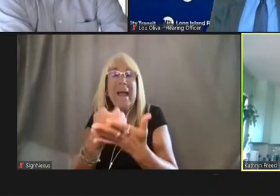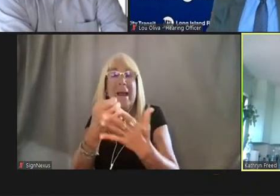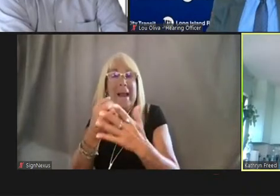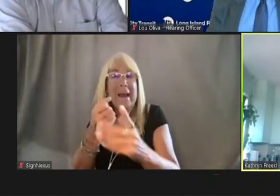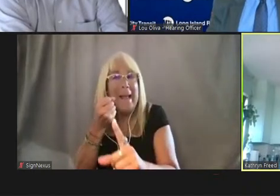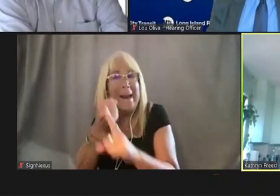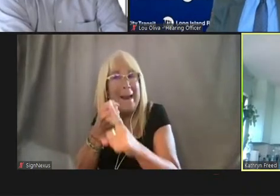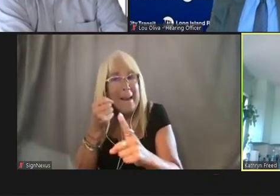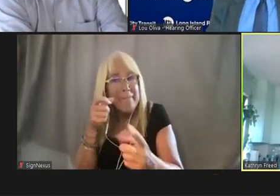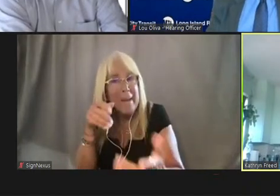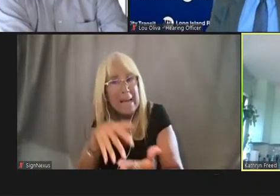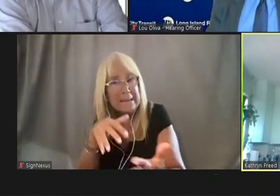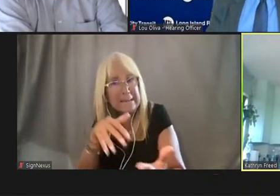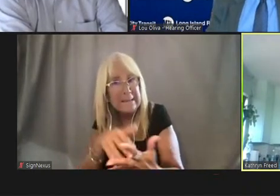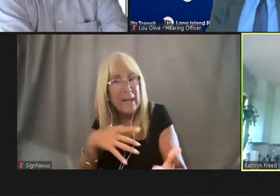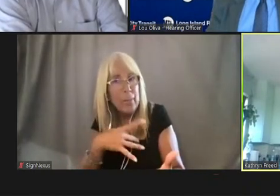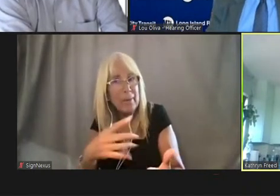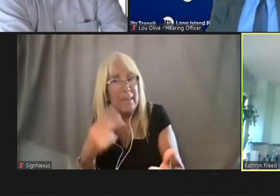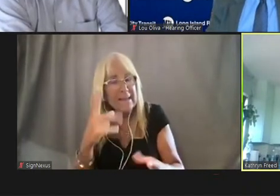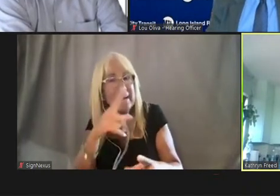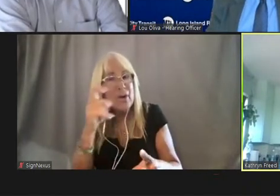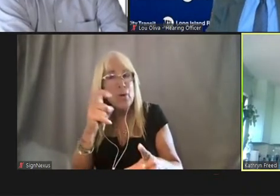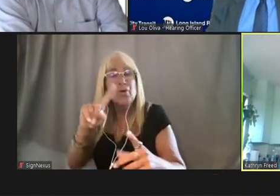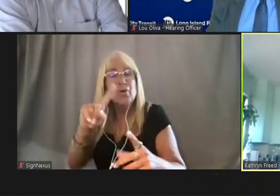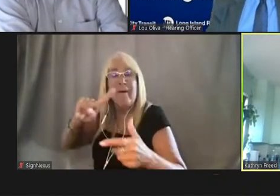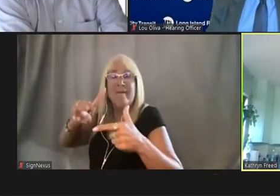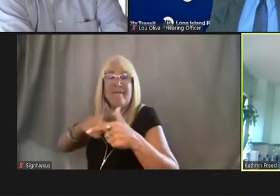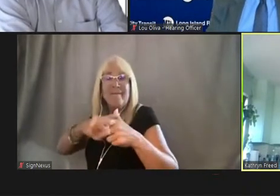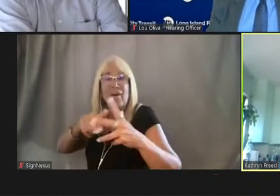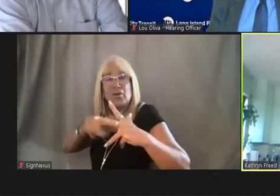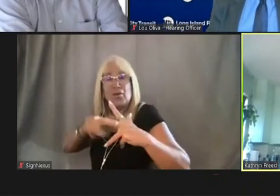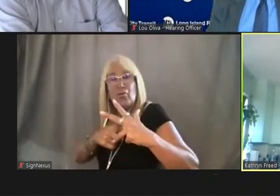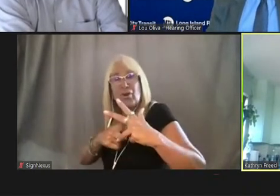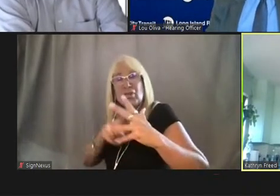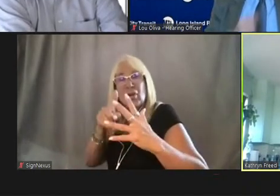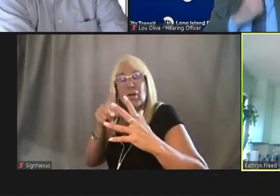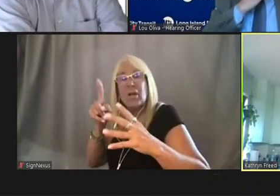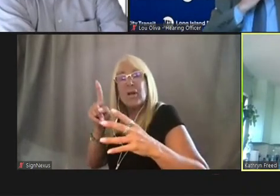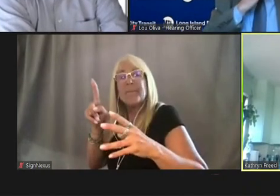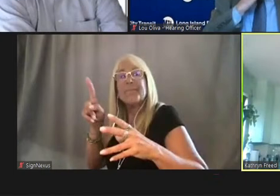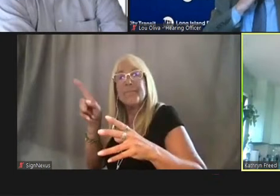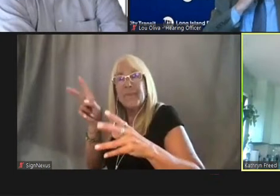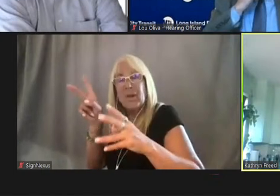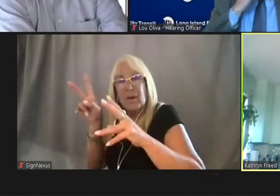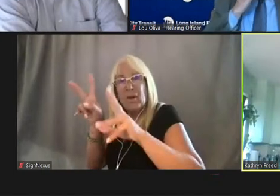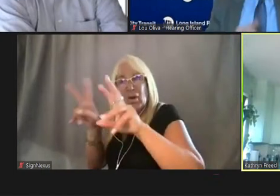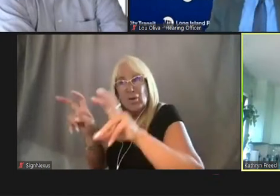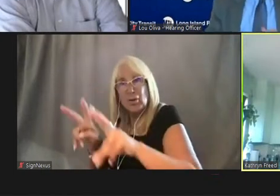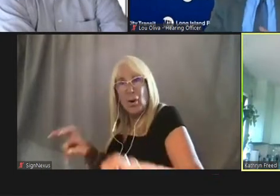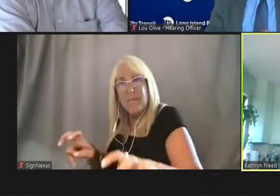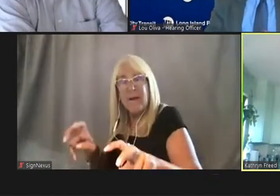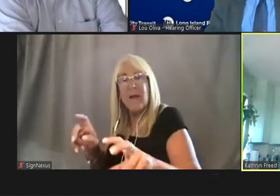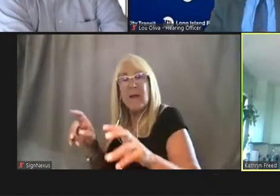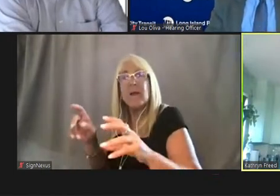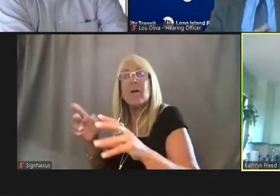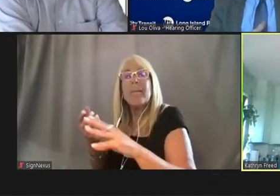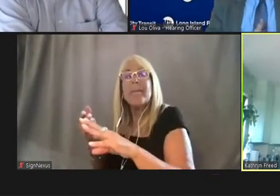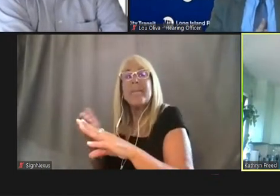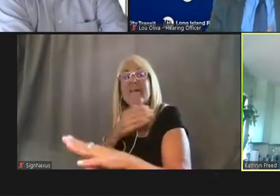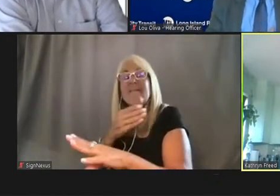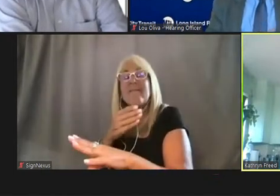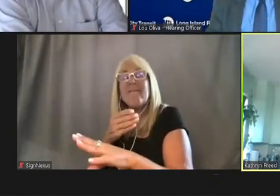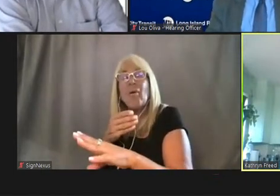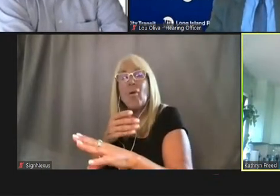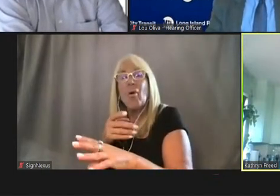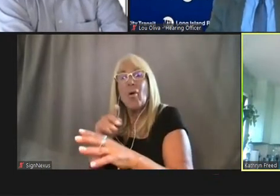a lot of things have changed since when you did the original surveys through this because it was pre-covet um I live